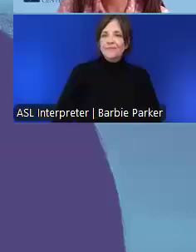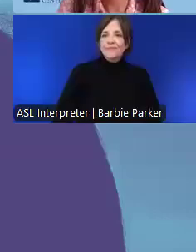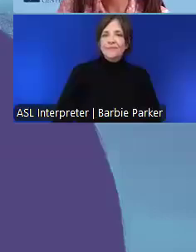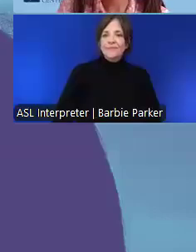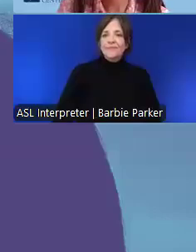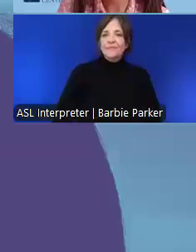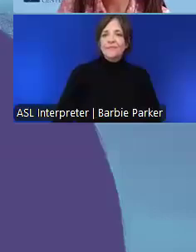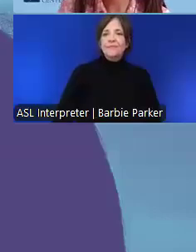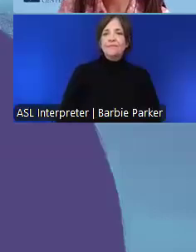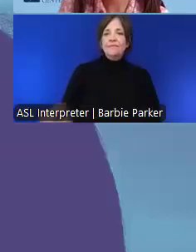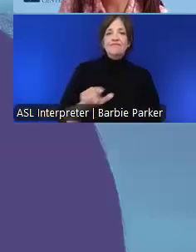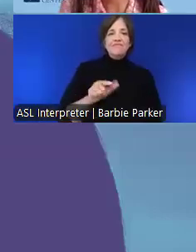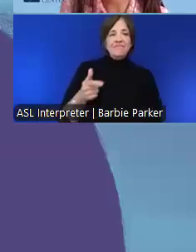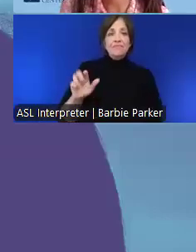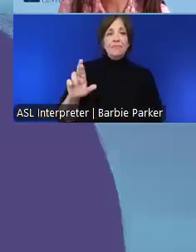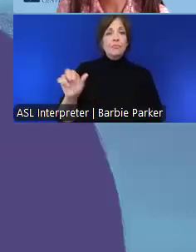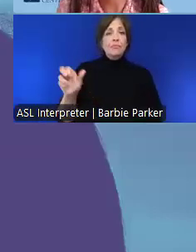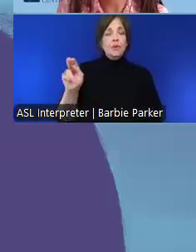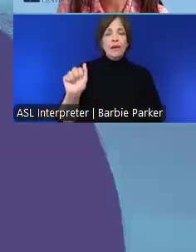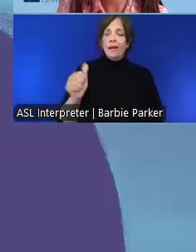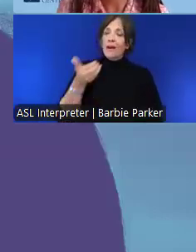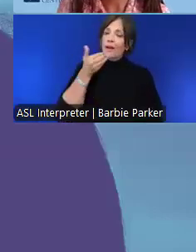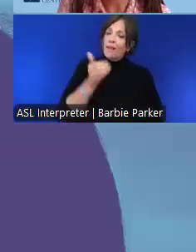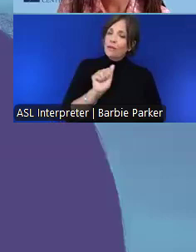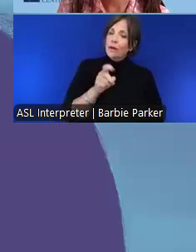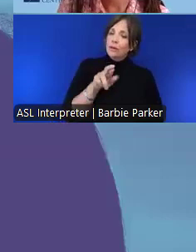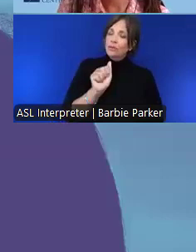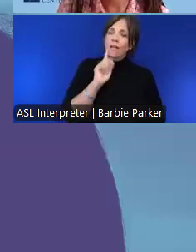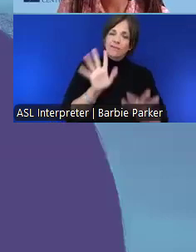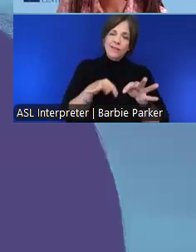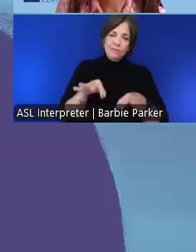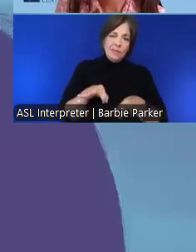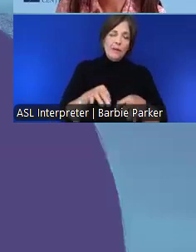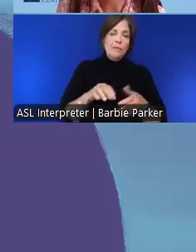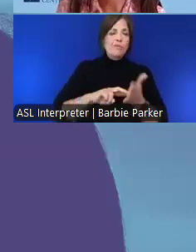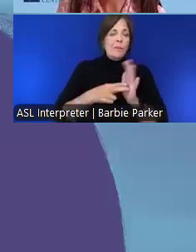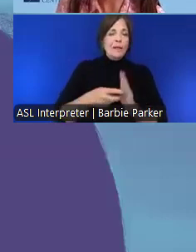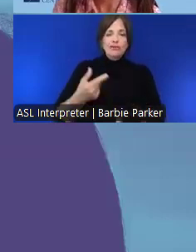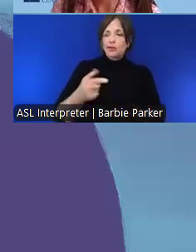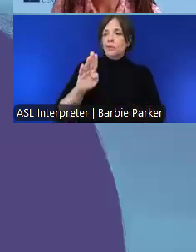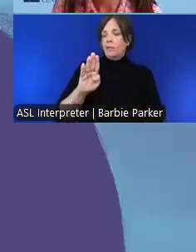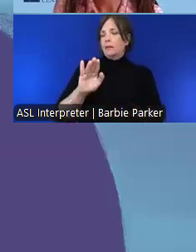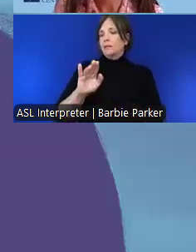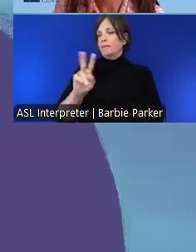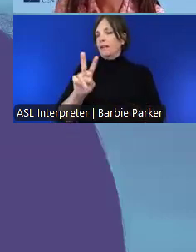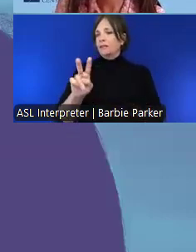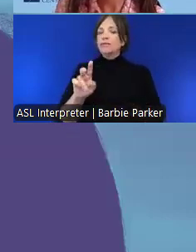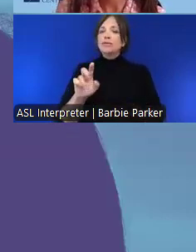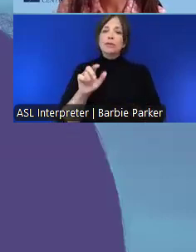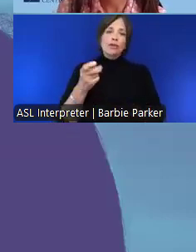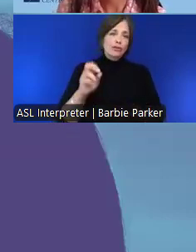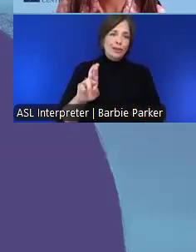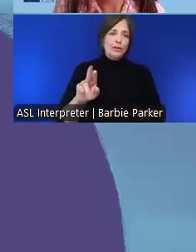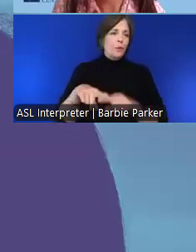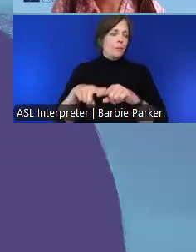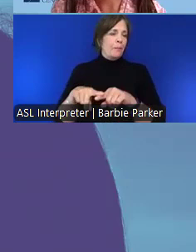Thank you, Adriana, for the explanation of gender-based violence and the root causes. Next, I